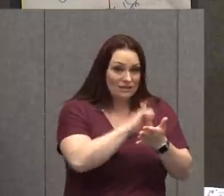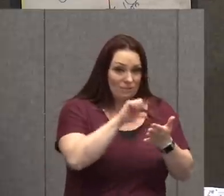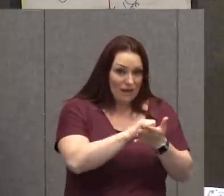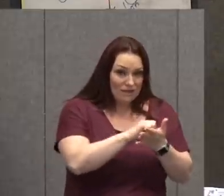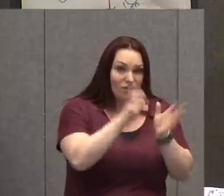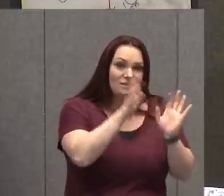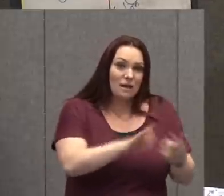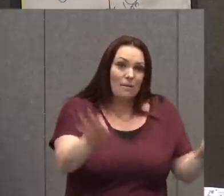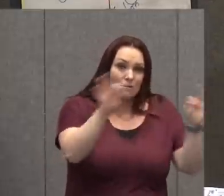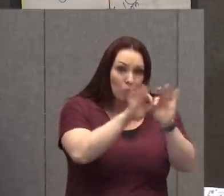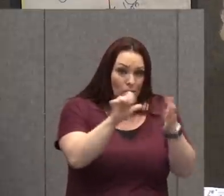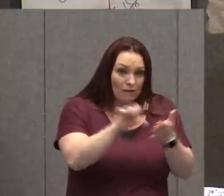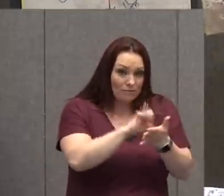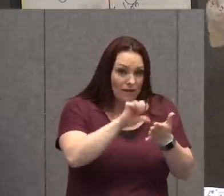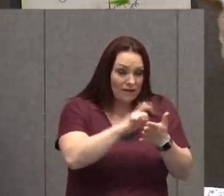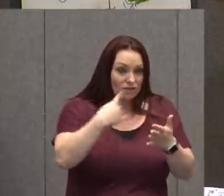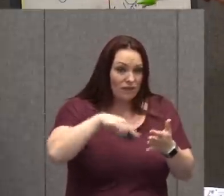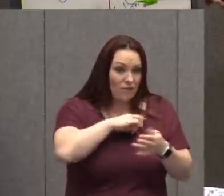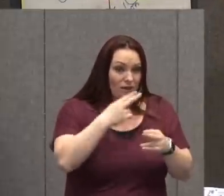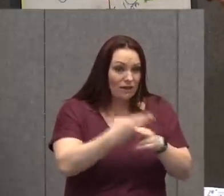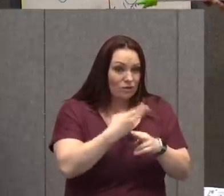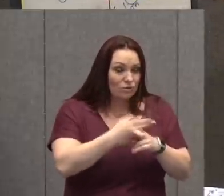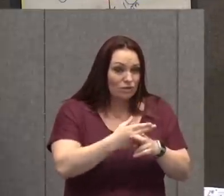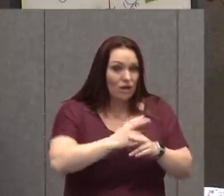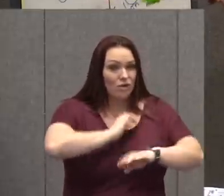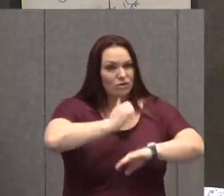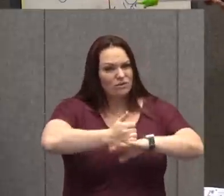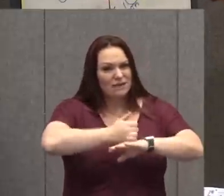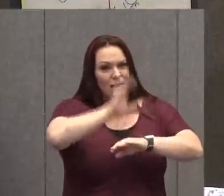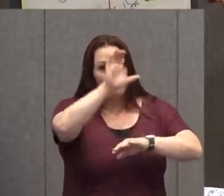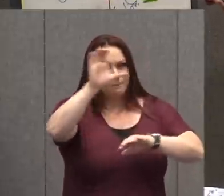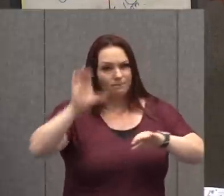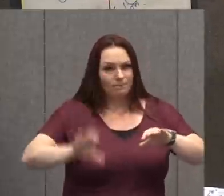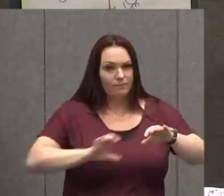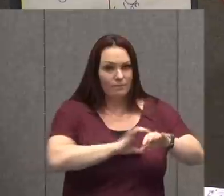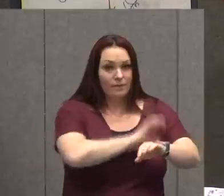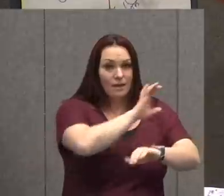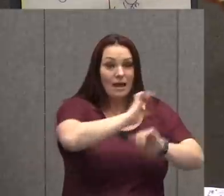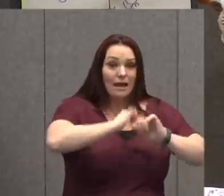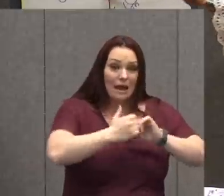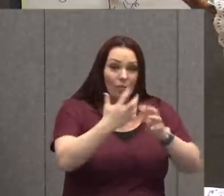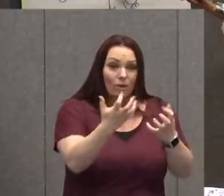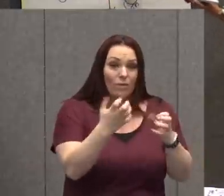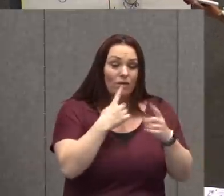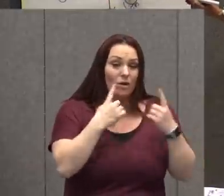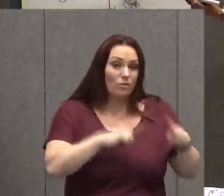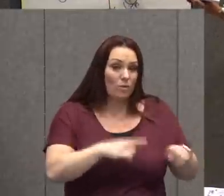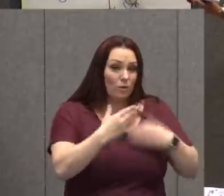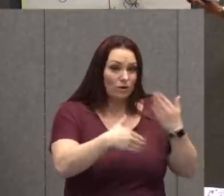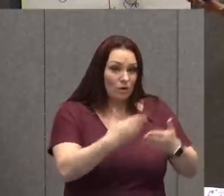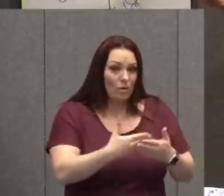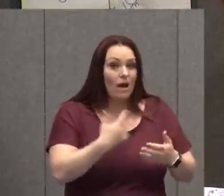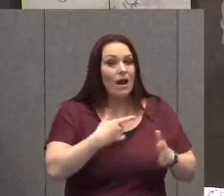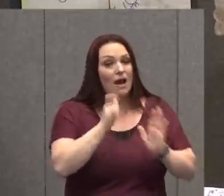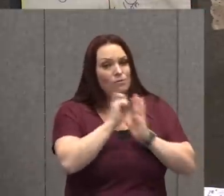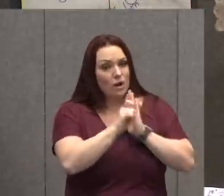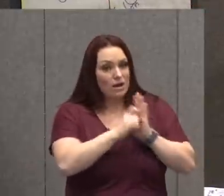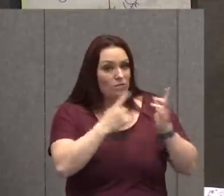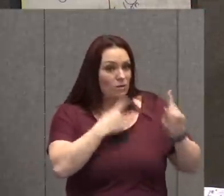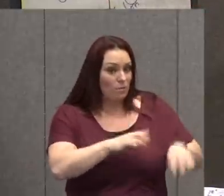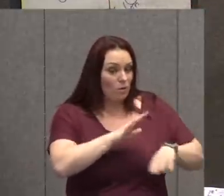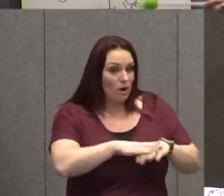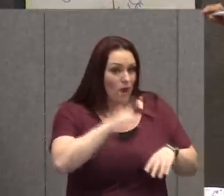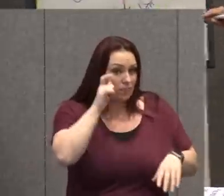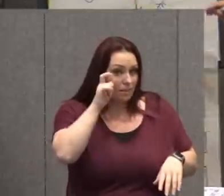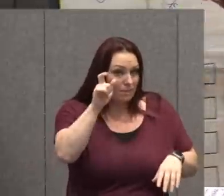to lay out how we wanted our report to go. My report I'm writing is on the moon. And remember, we